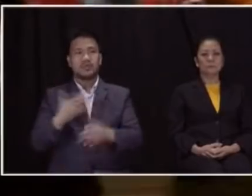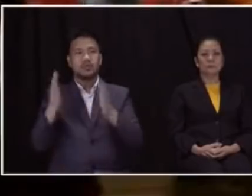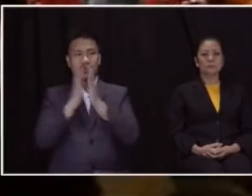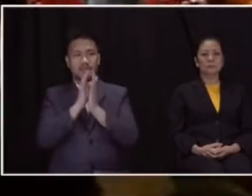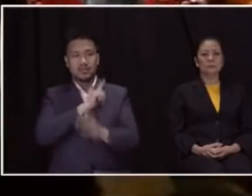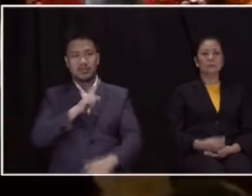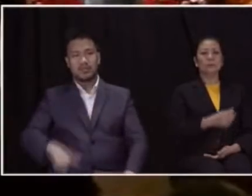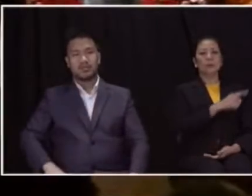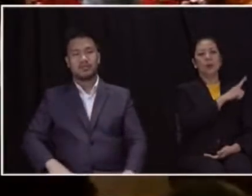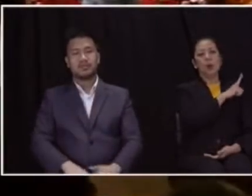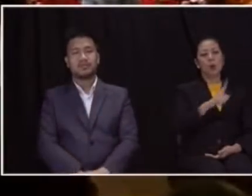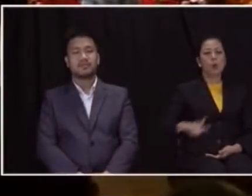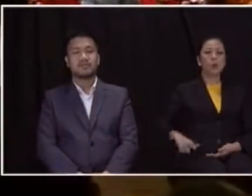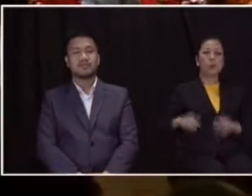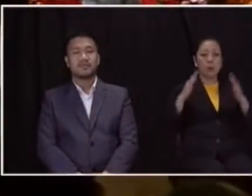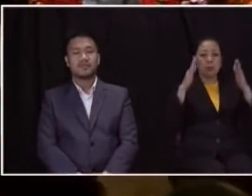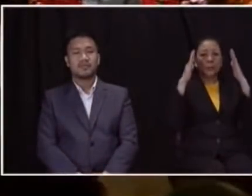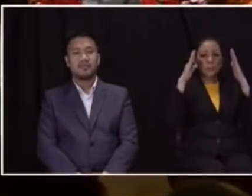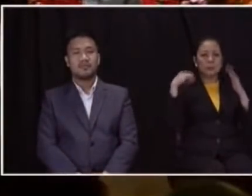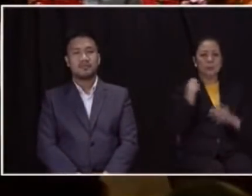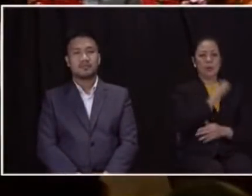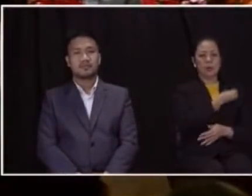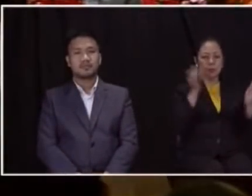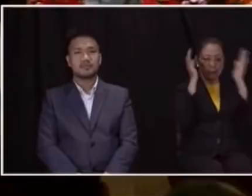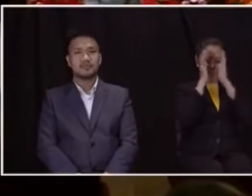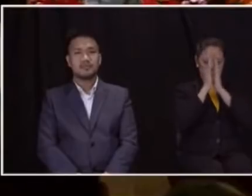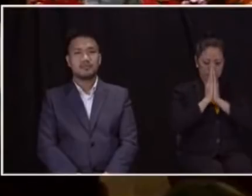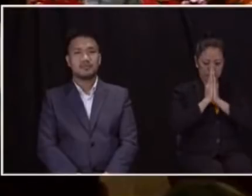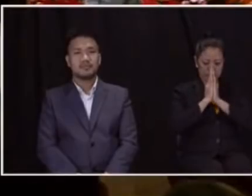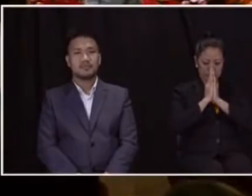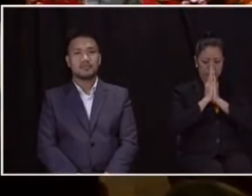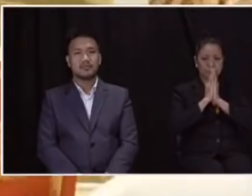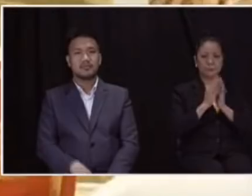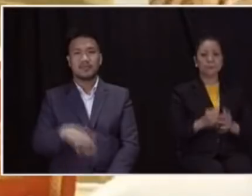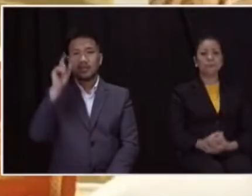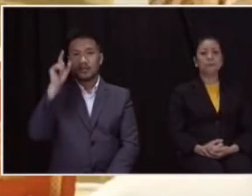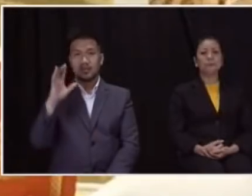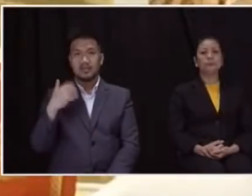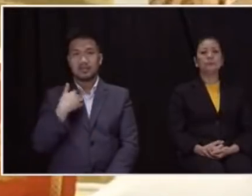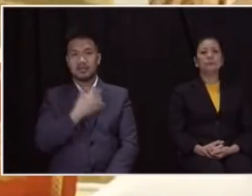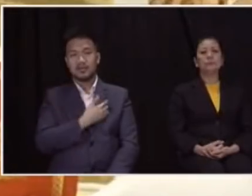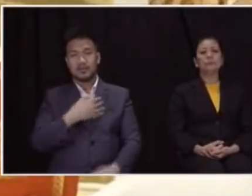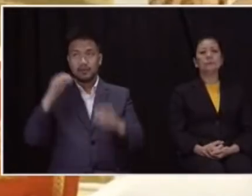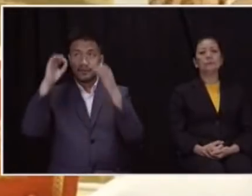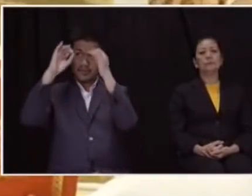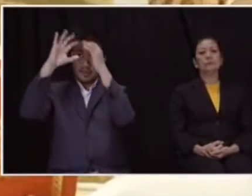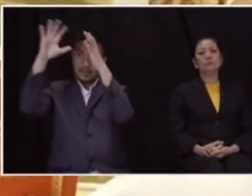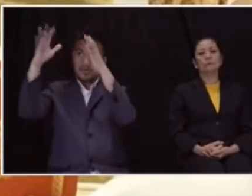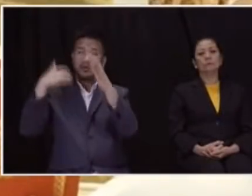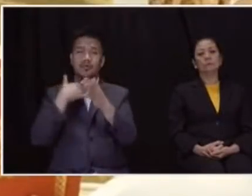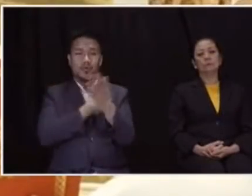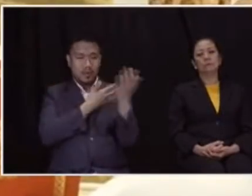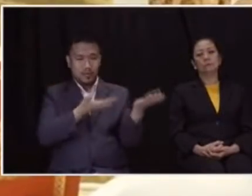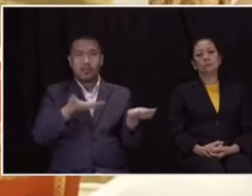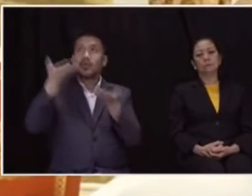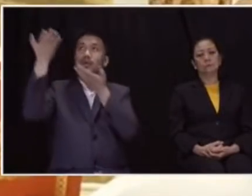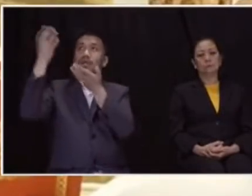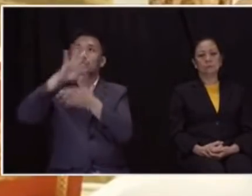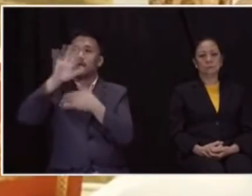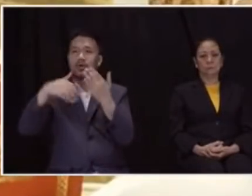Lord. Lord, hear our prayer. God our Father, we lift up to you our